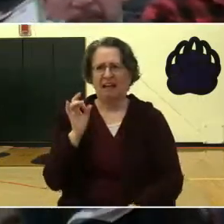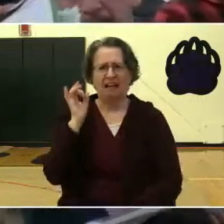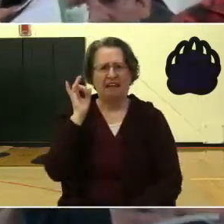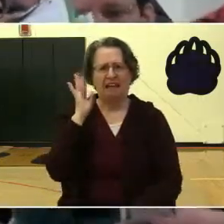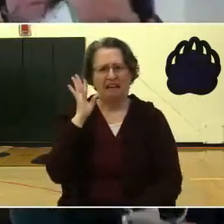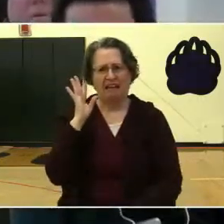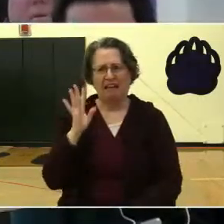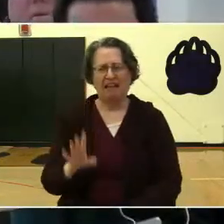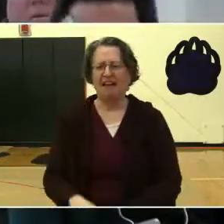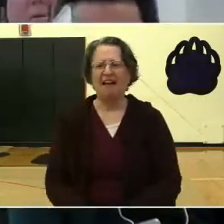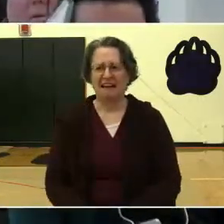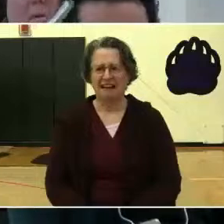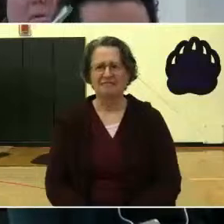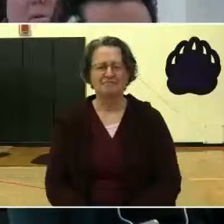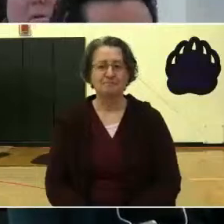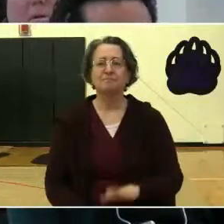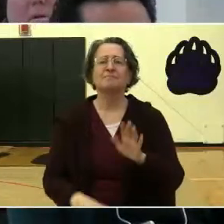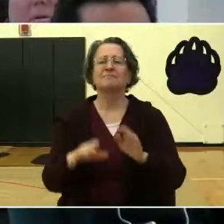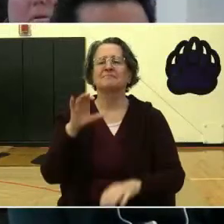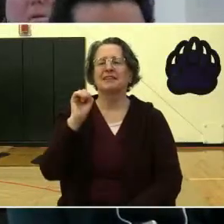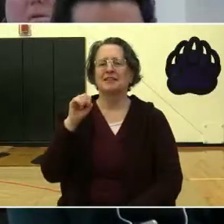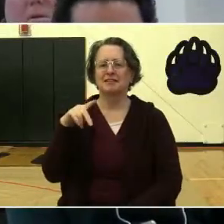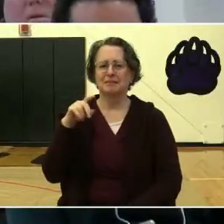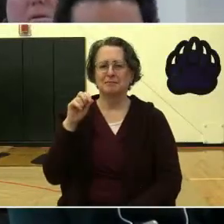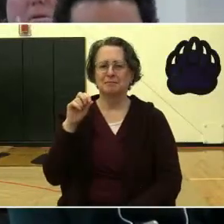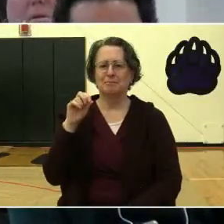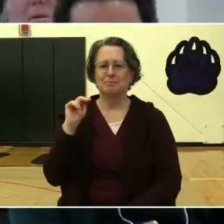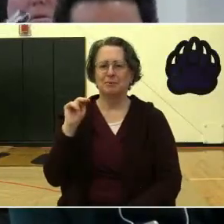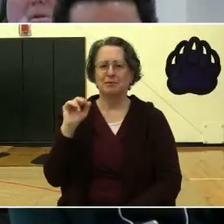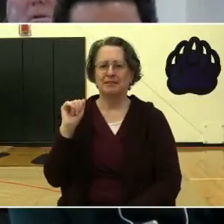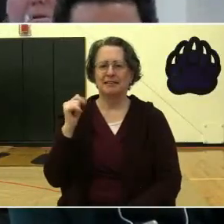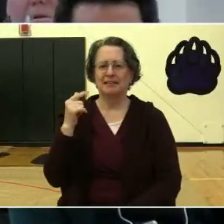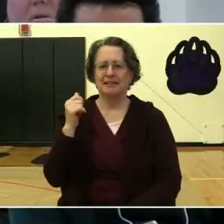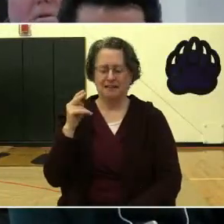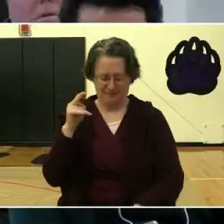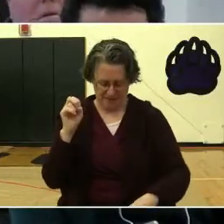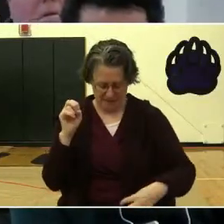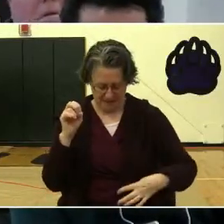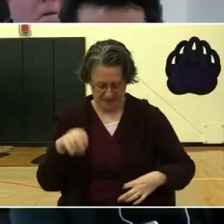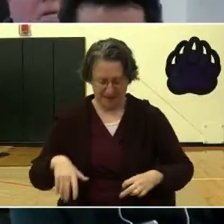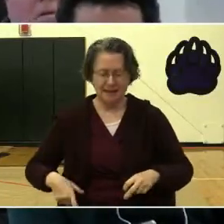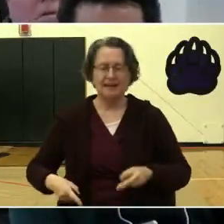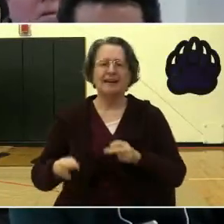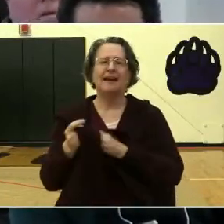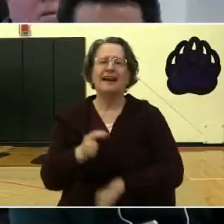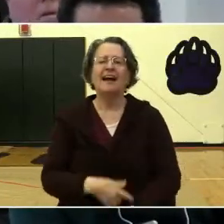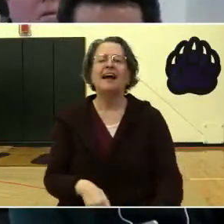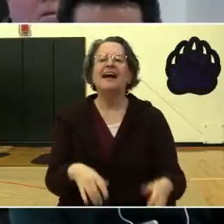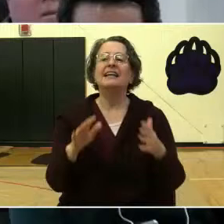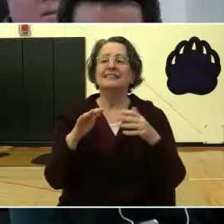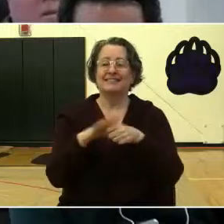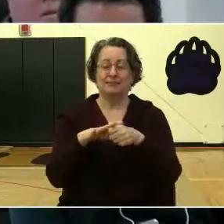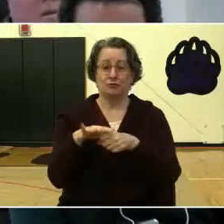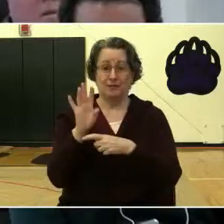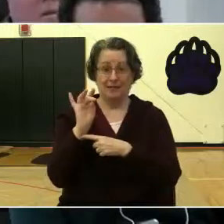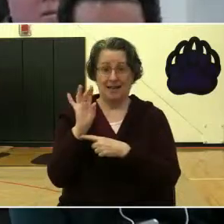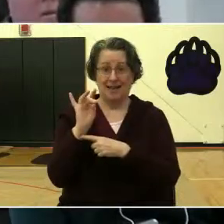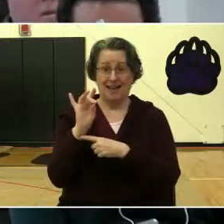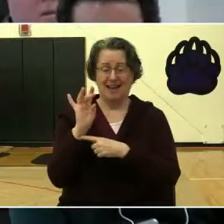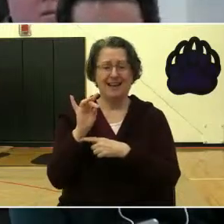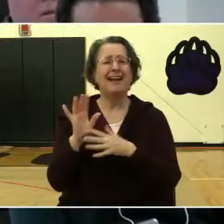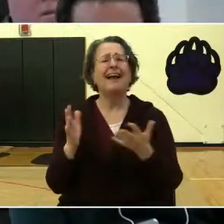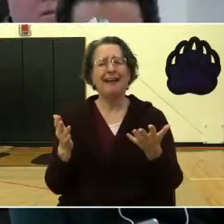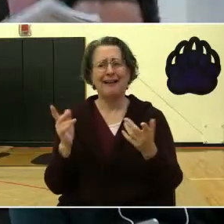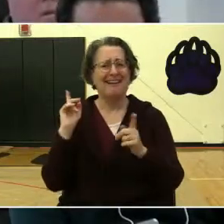recognized spoon agab District 8 um I uh very much support the people before me that have